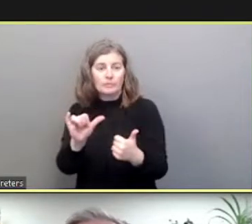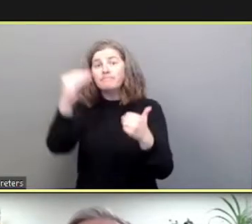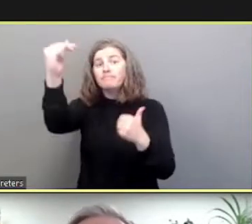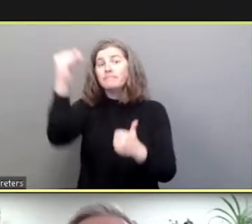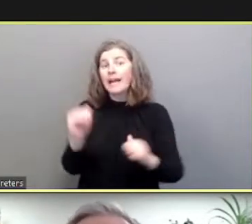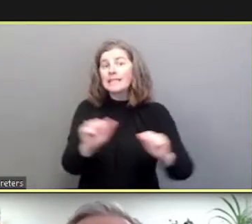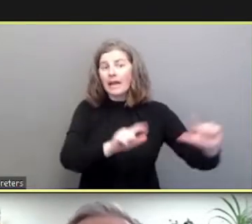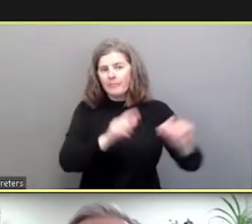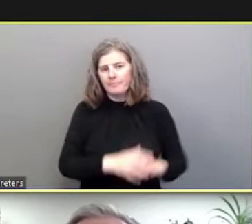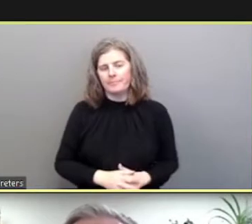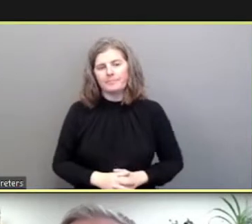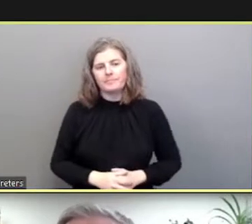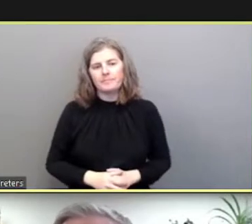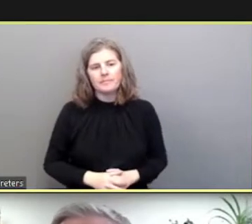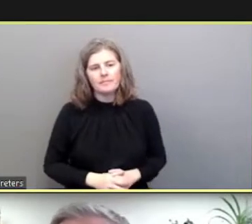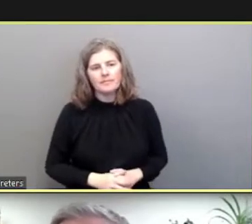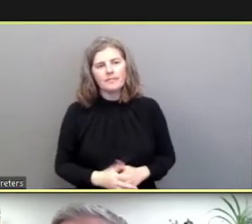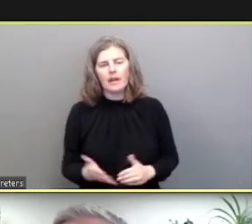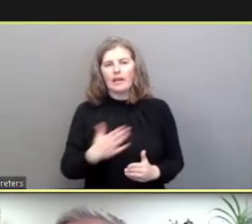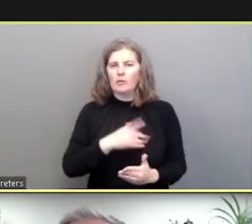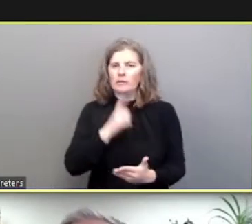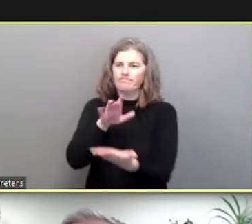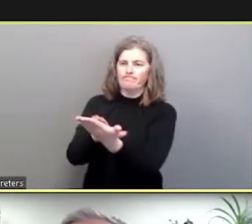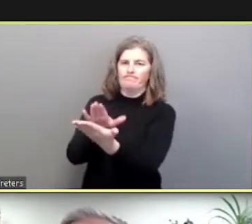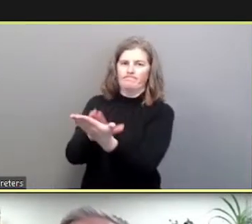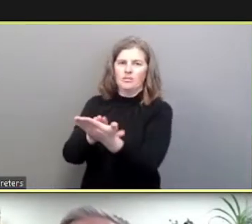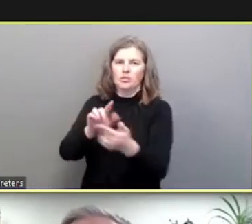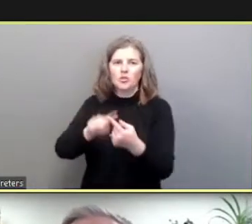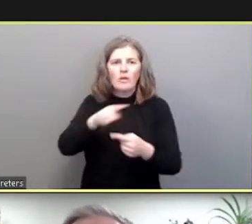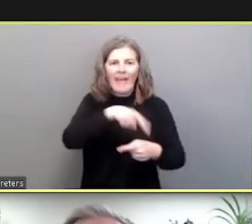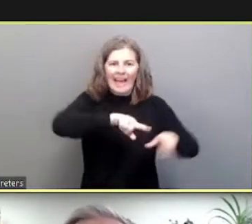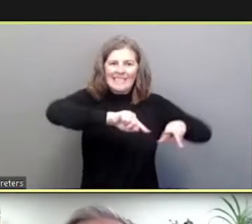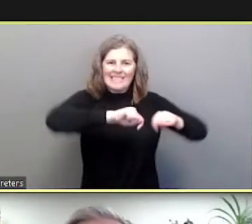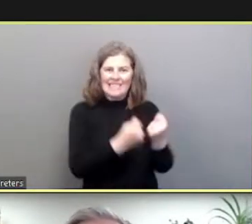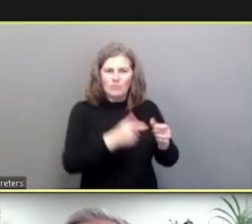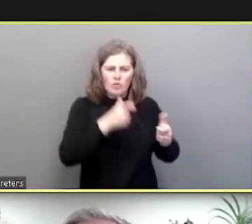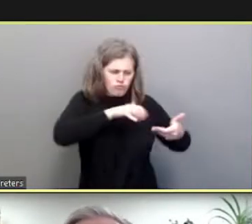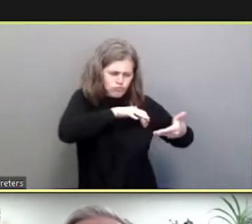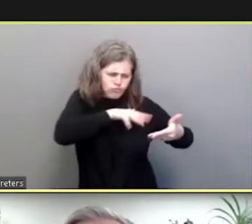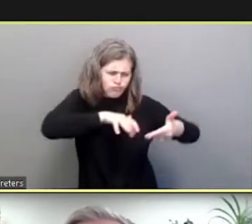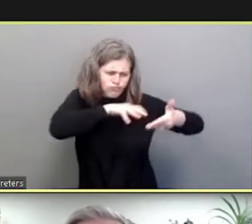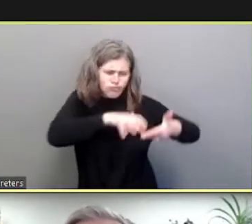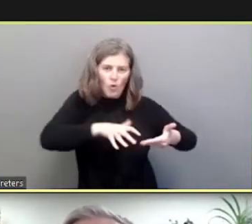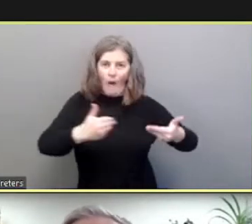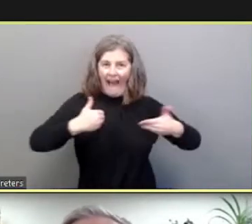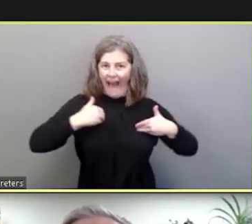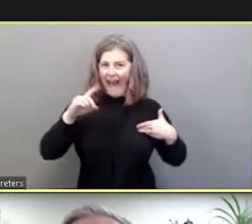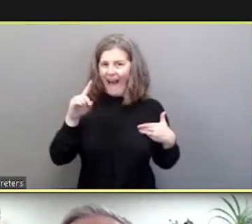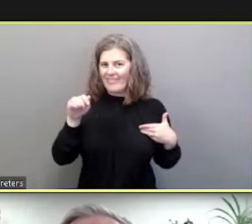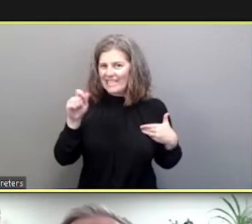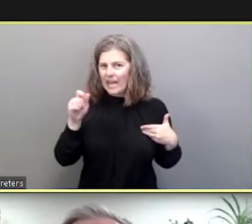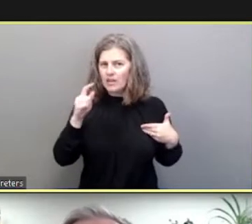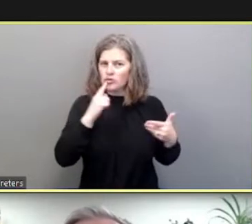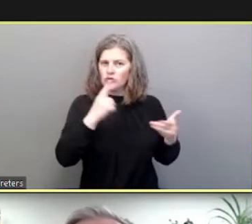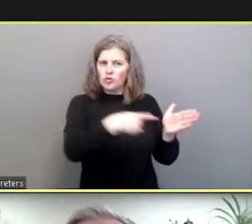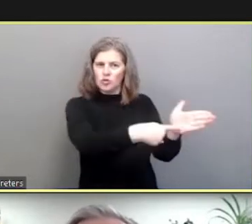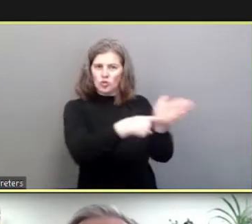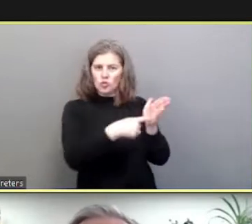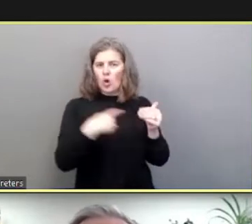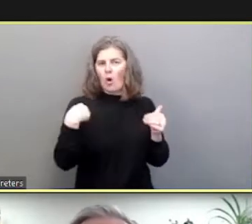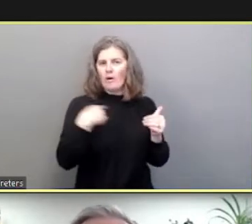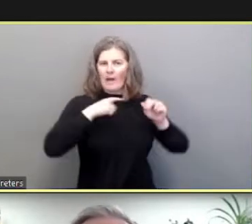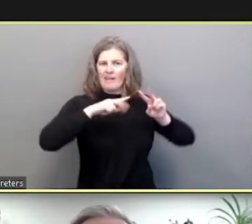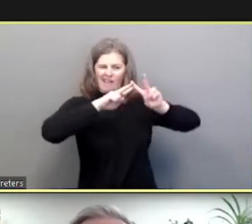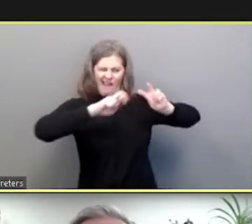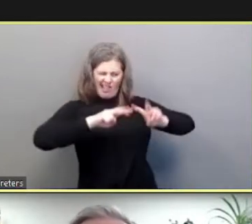So again, just my hats off to our epidemiology folks for having this data and enabling us to analyze